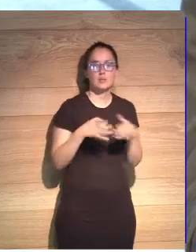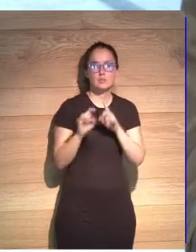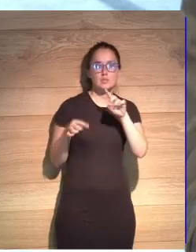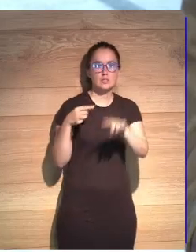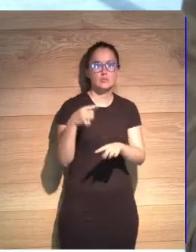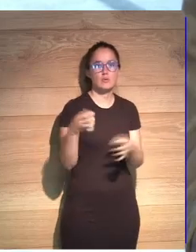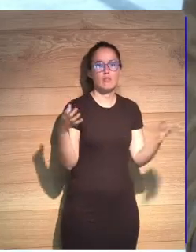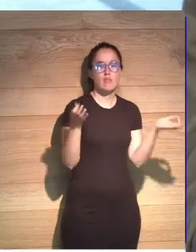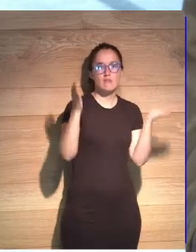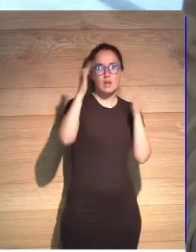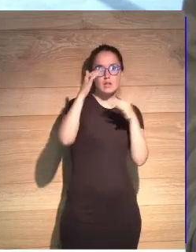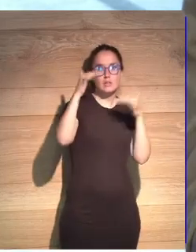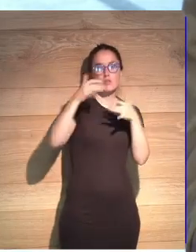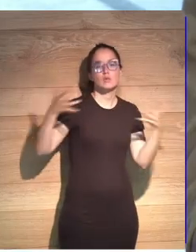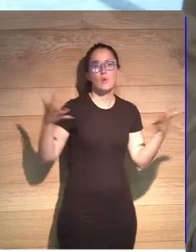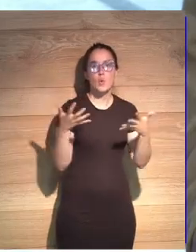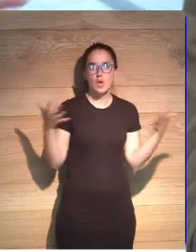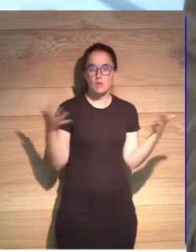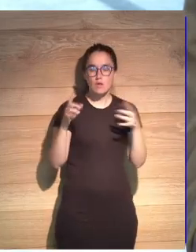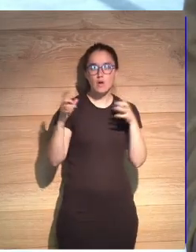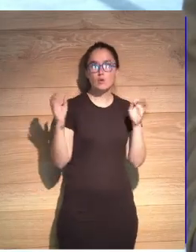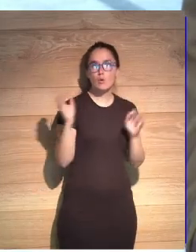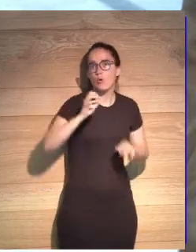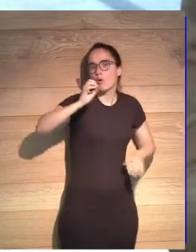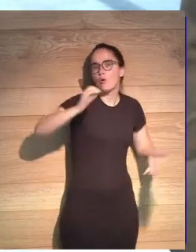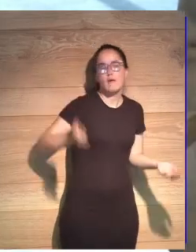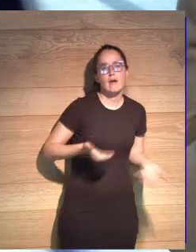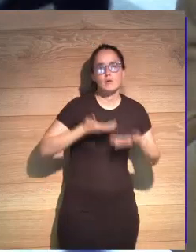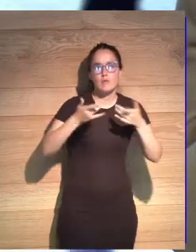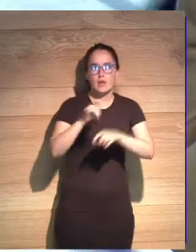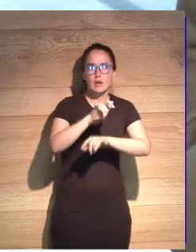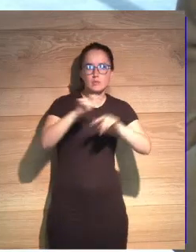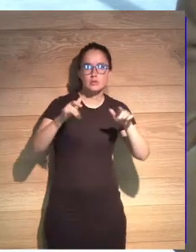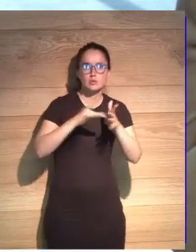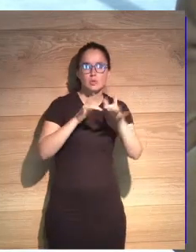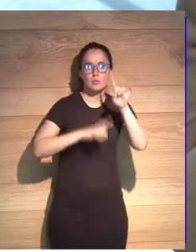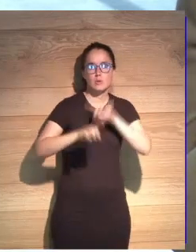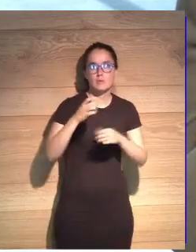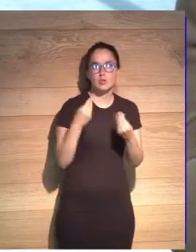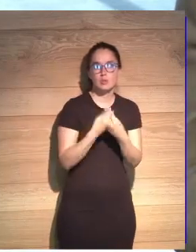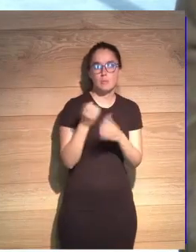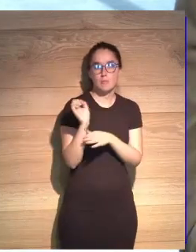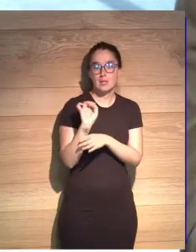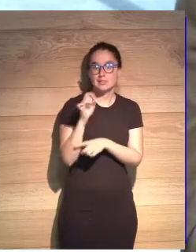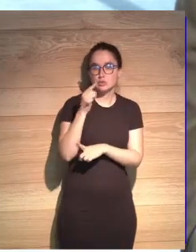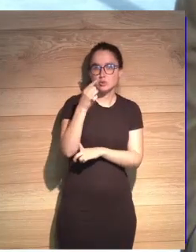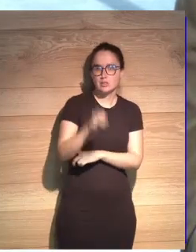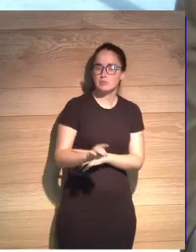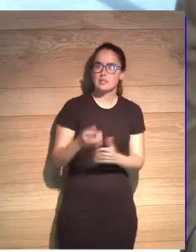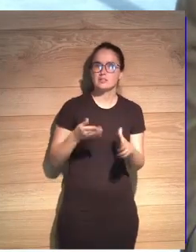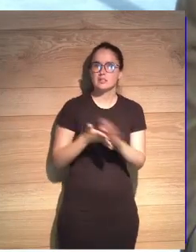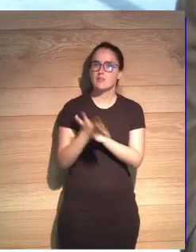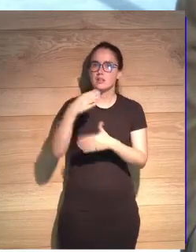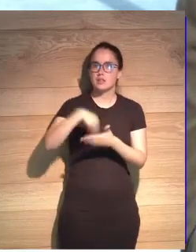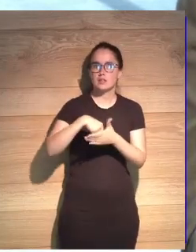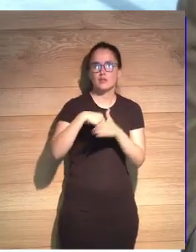autistic children, or to support rescue teams that will have to help others in